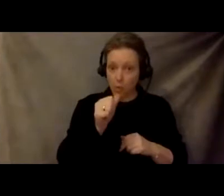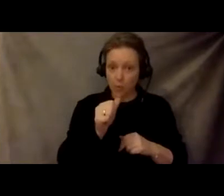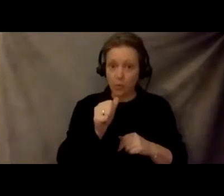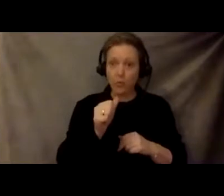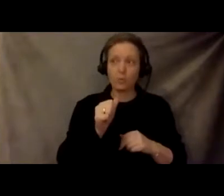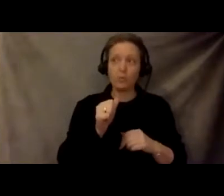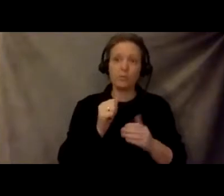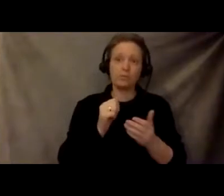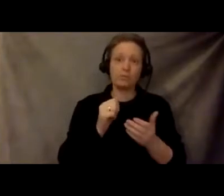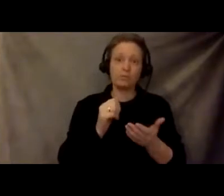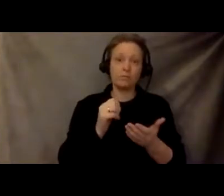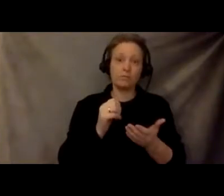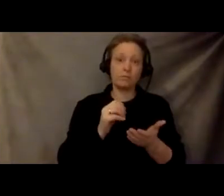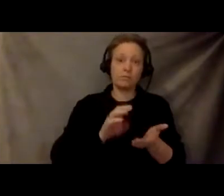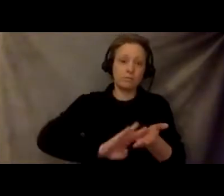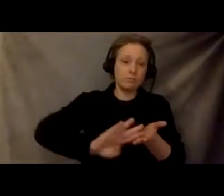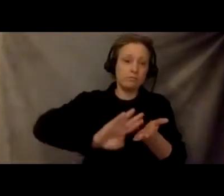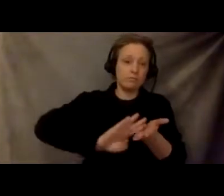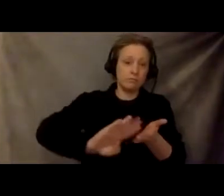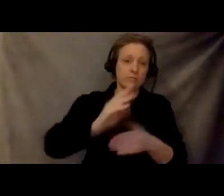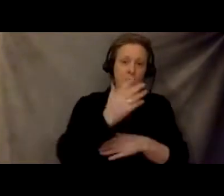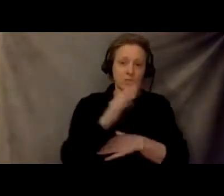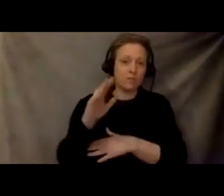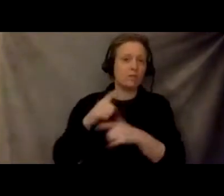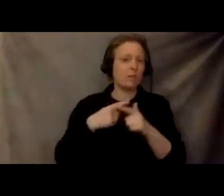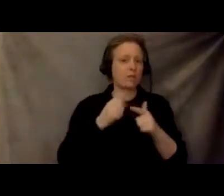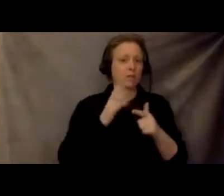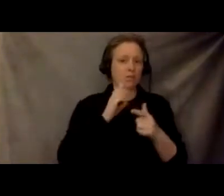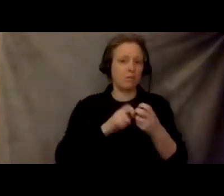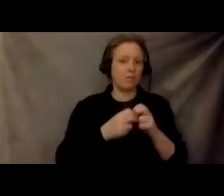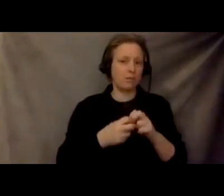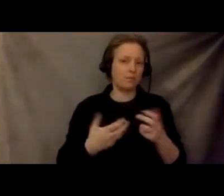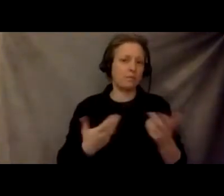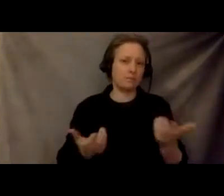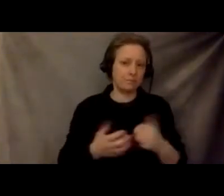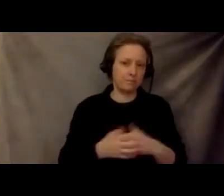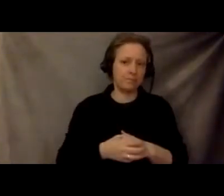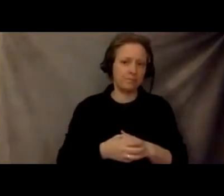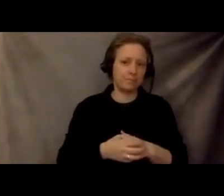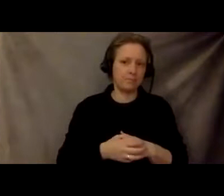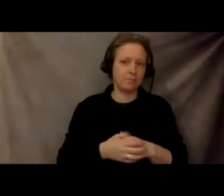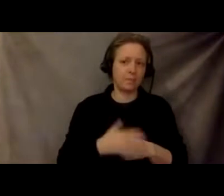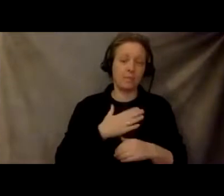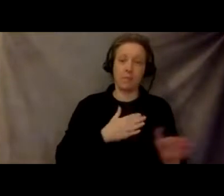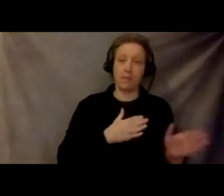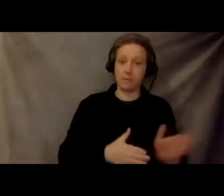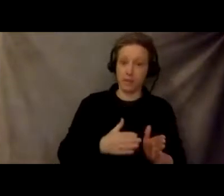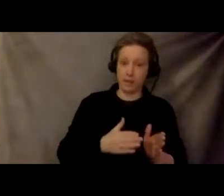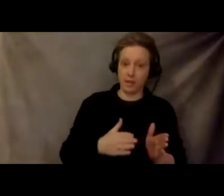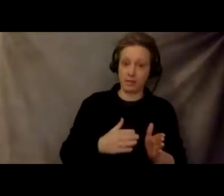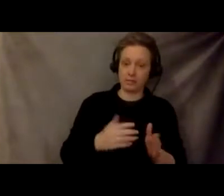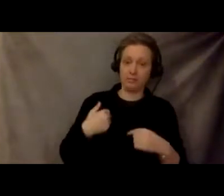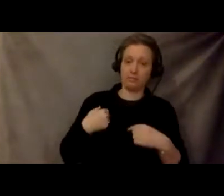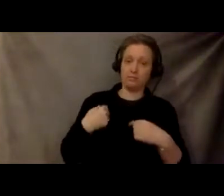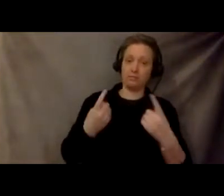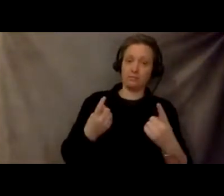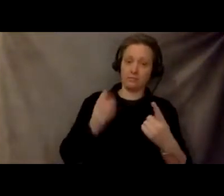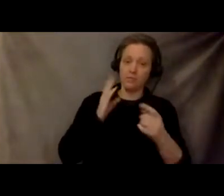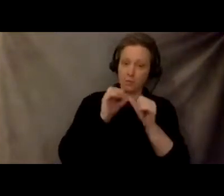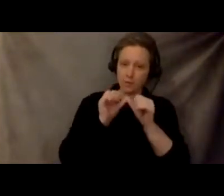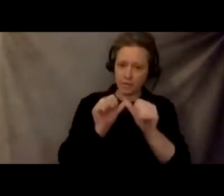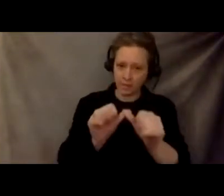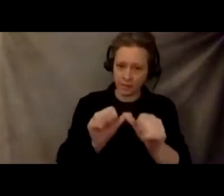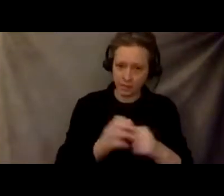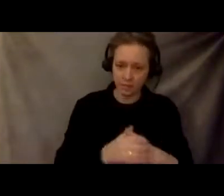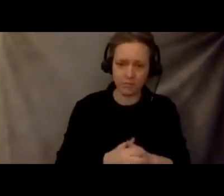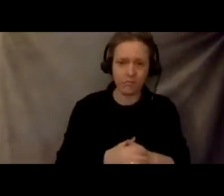have the number of units that you need. So my plan always has been and continues to be, and you're going to laugh